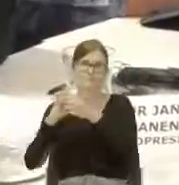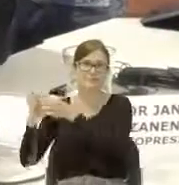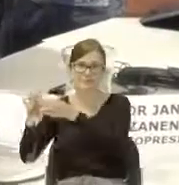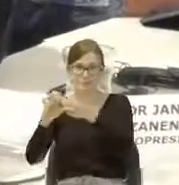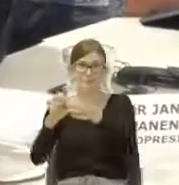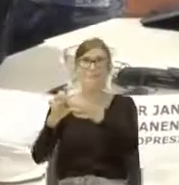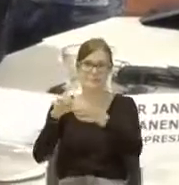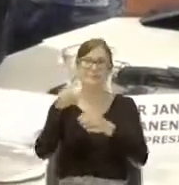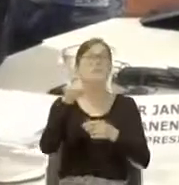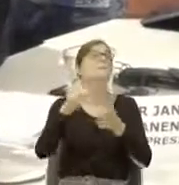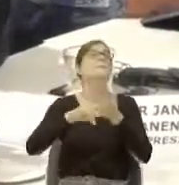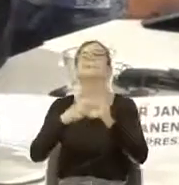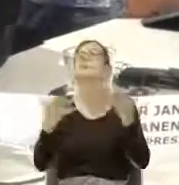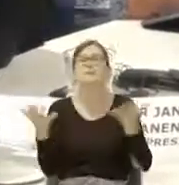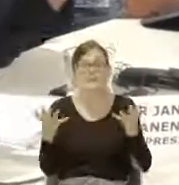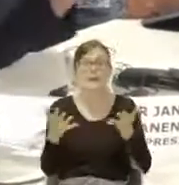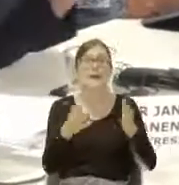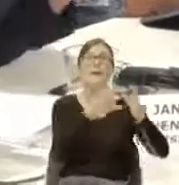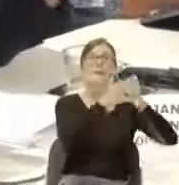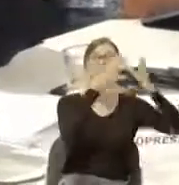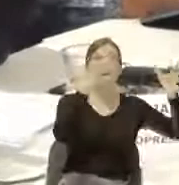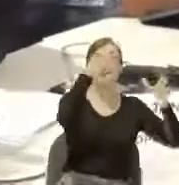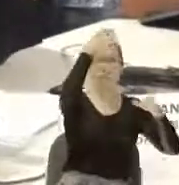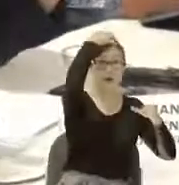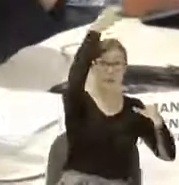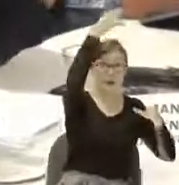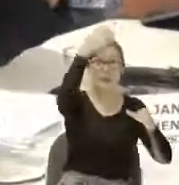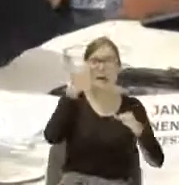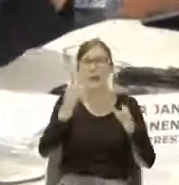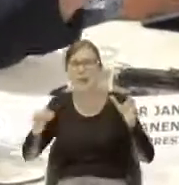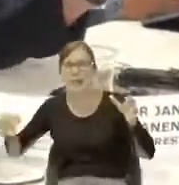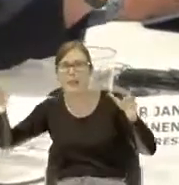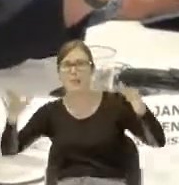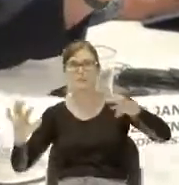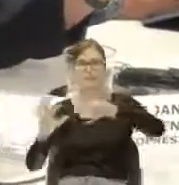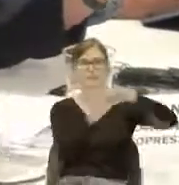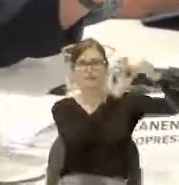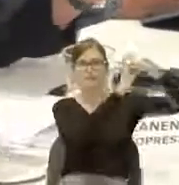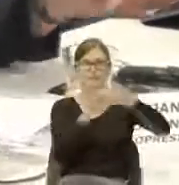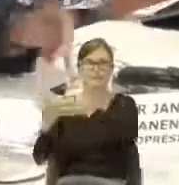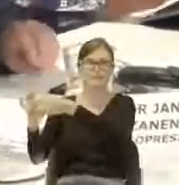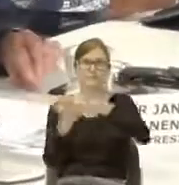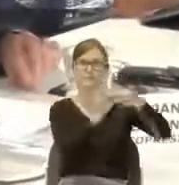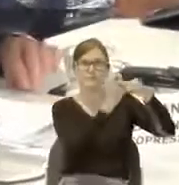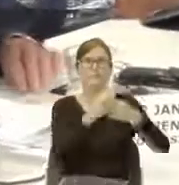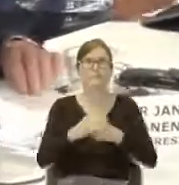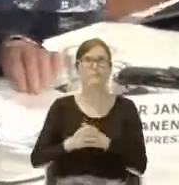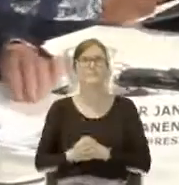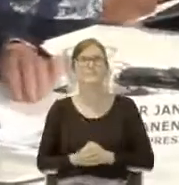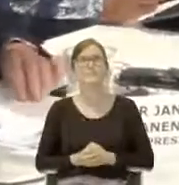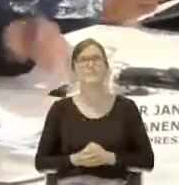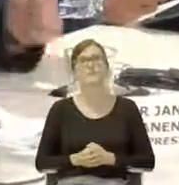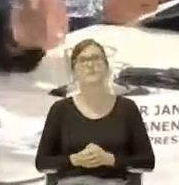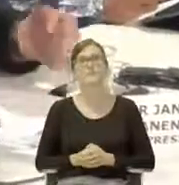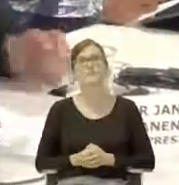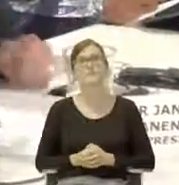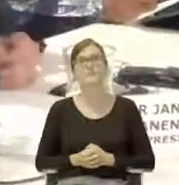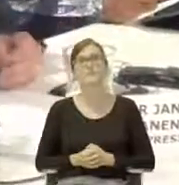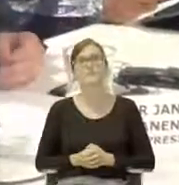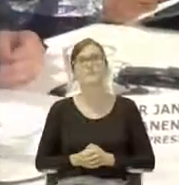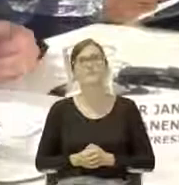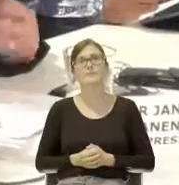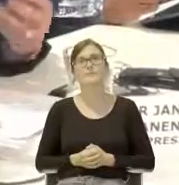is essential in this context, perhaps more than ever. Local governments are critical to